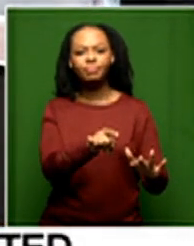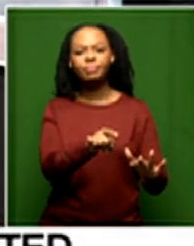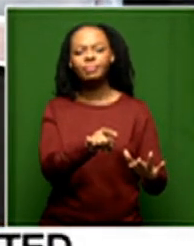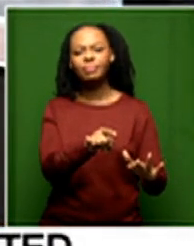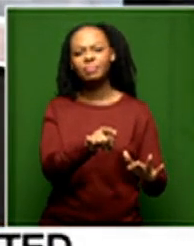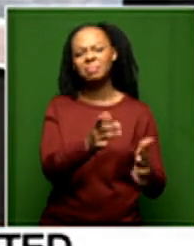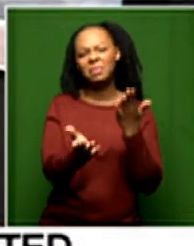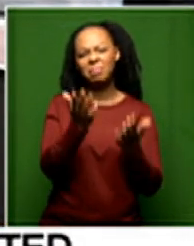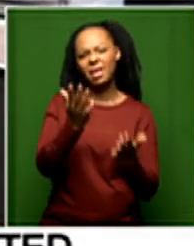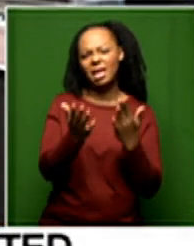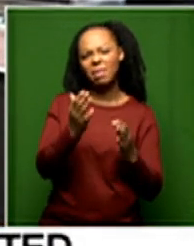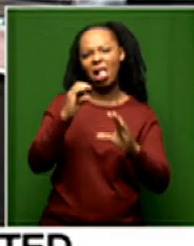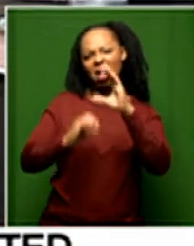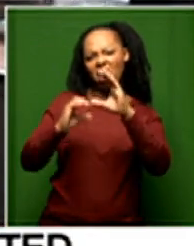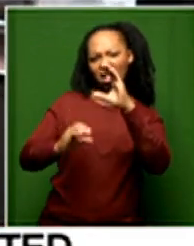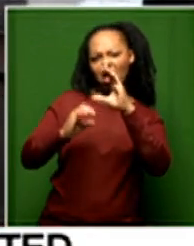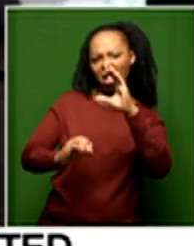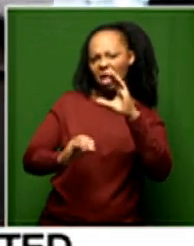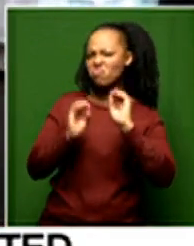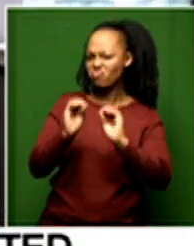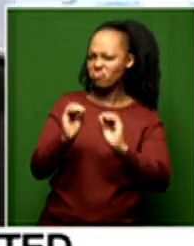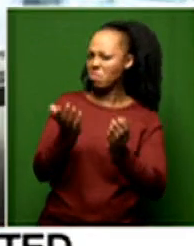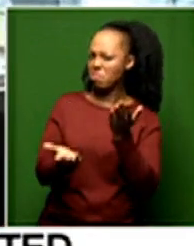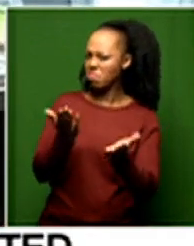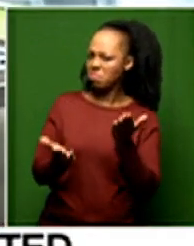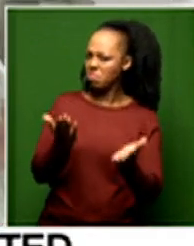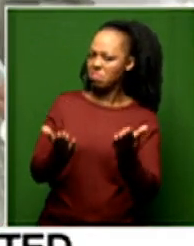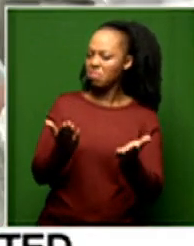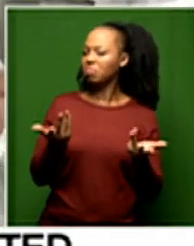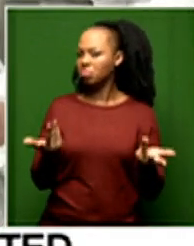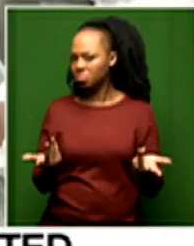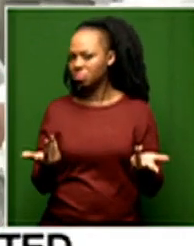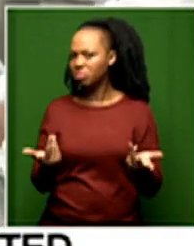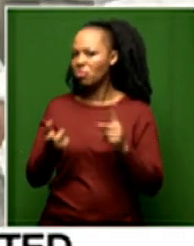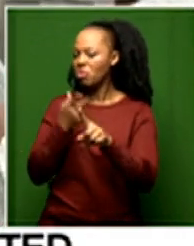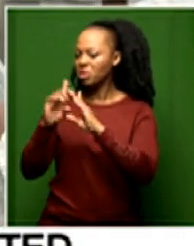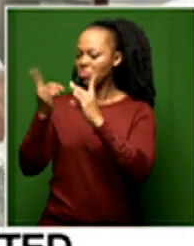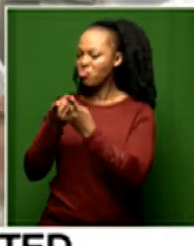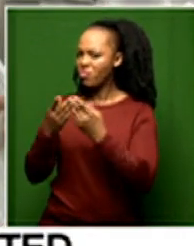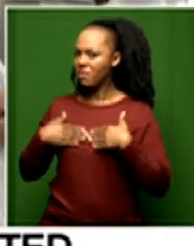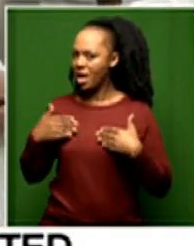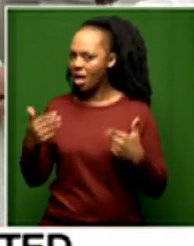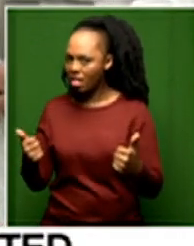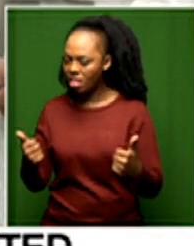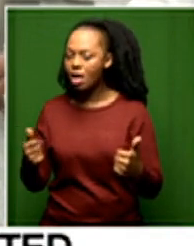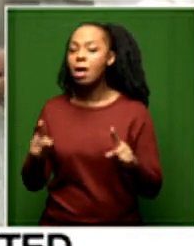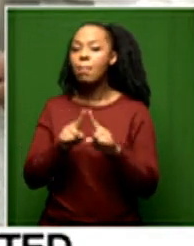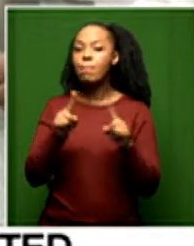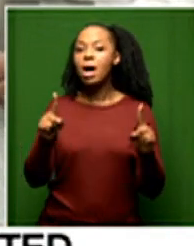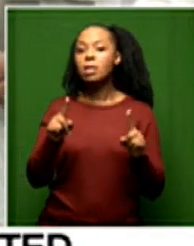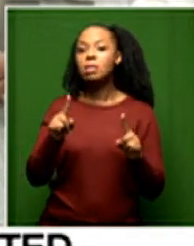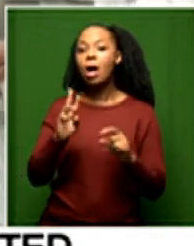due to poor communication strategies that are employed by the Department of Health, but